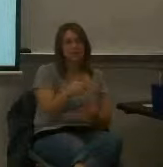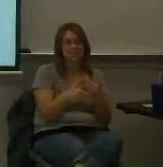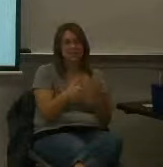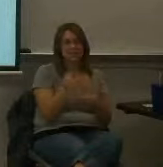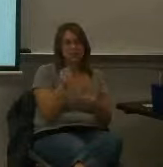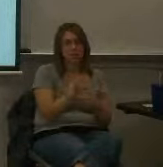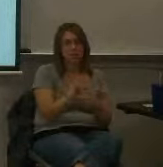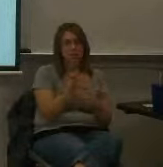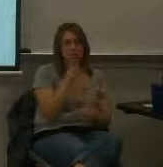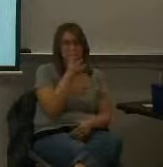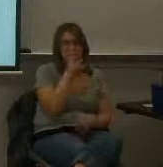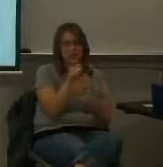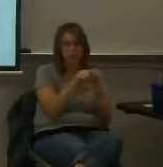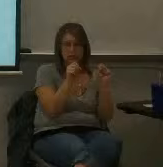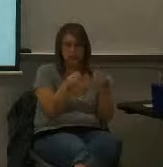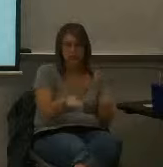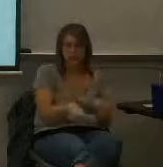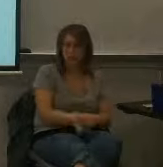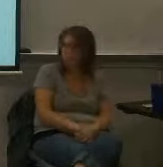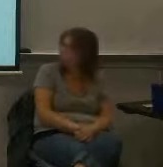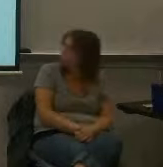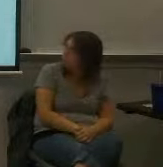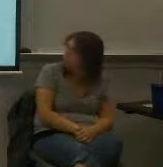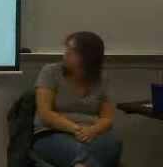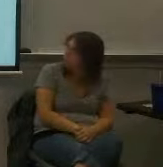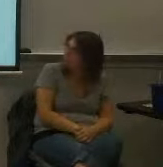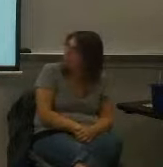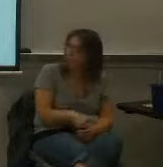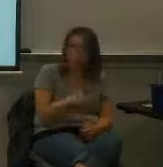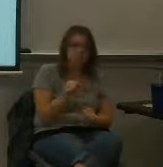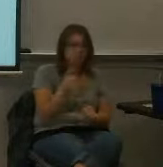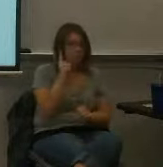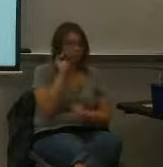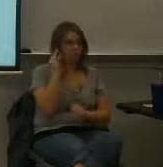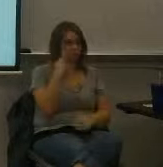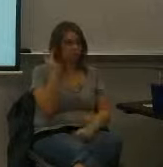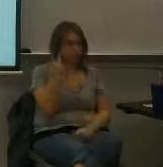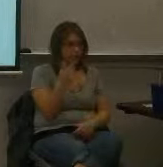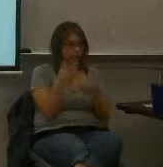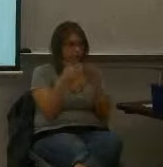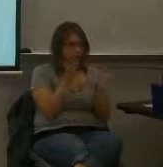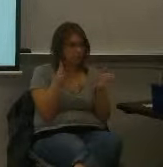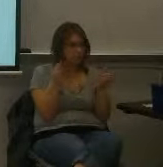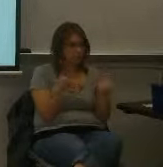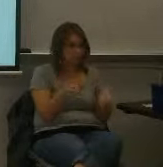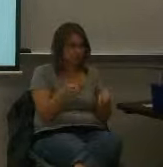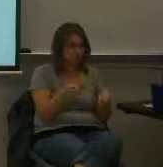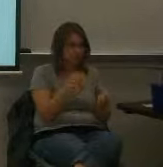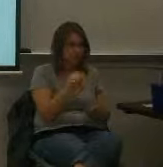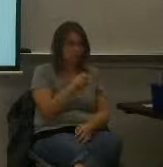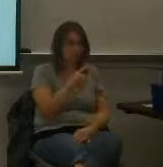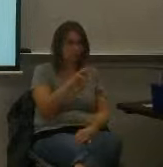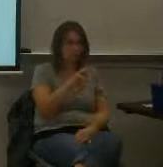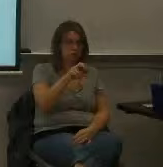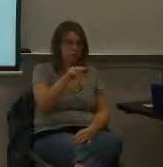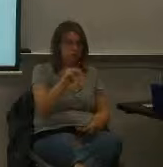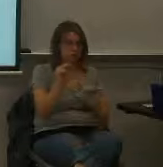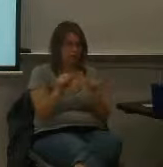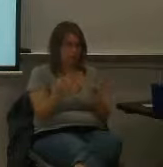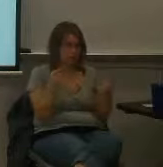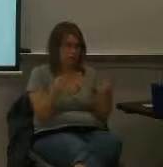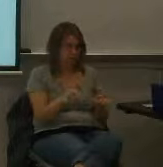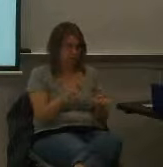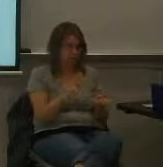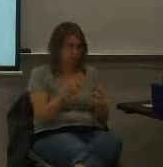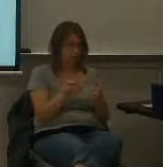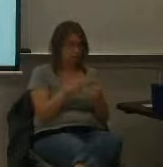a aquatic system. And so you can think of two general ways that succession can occur.